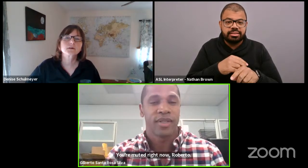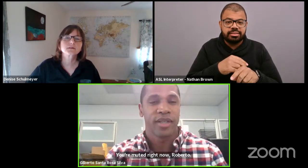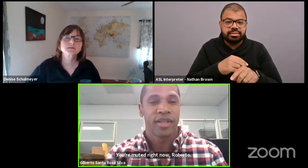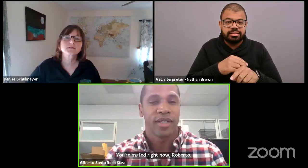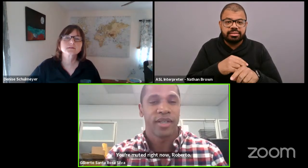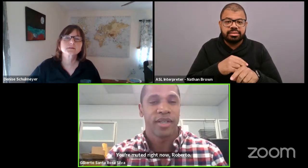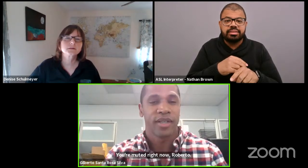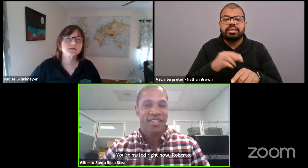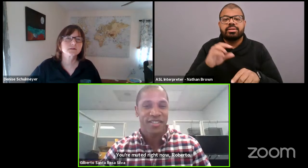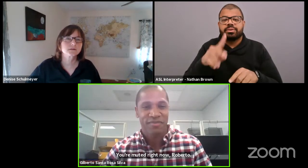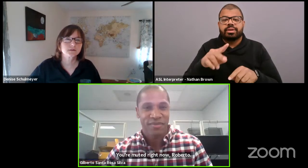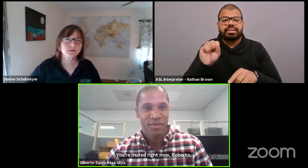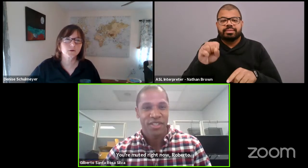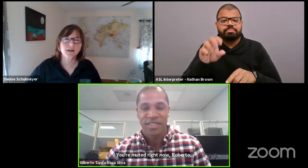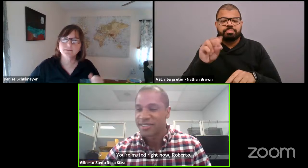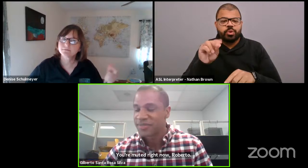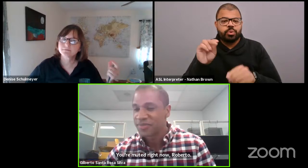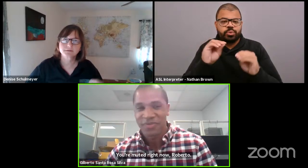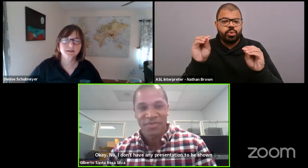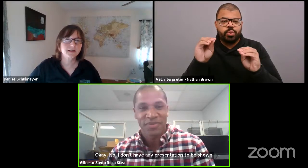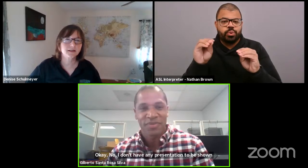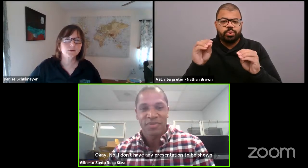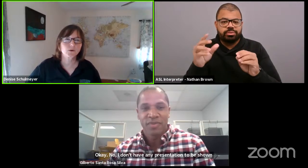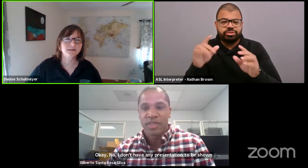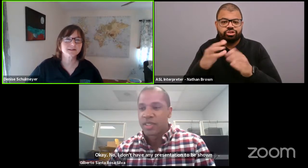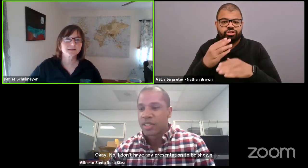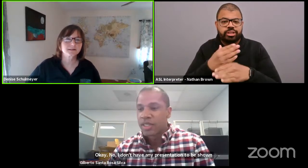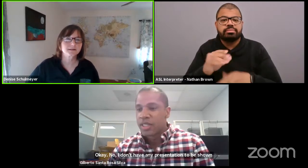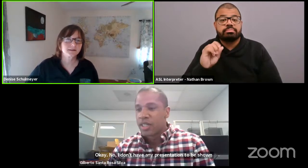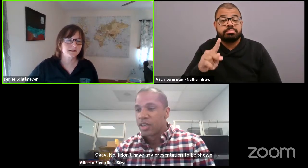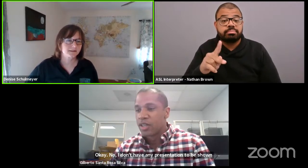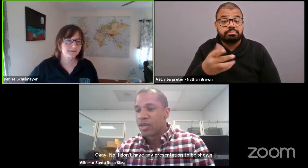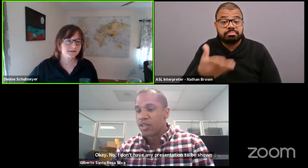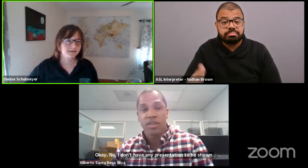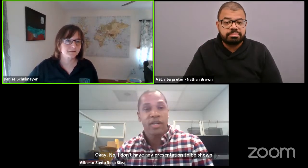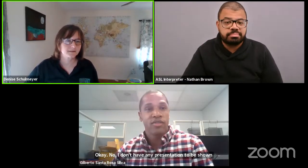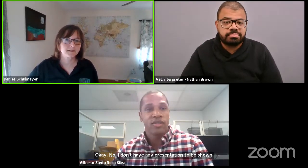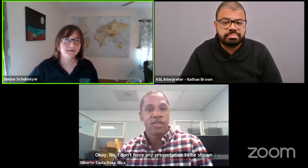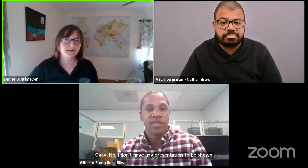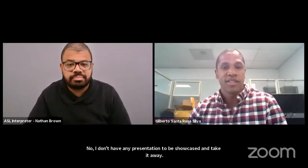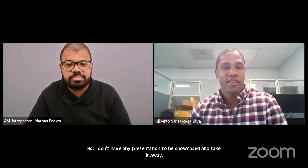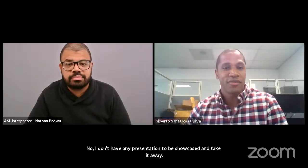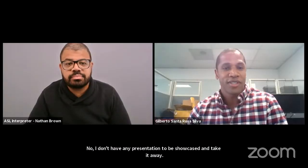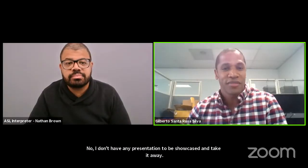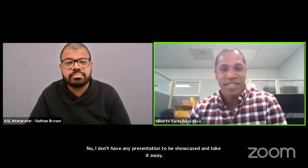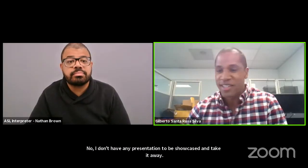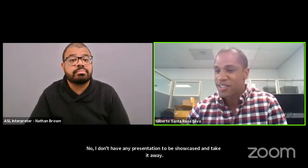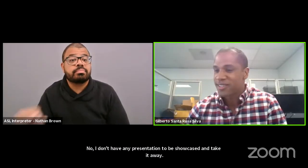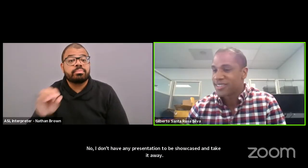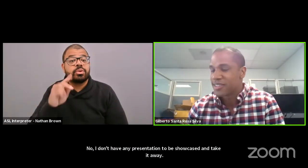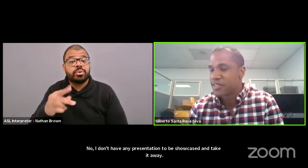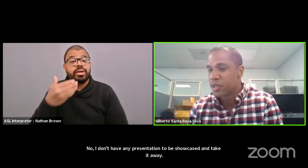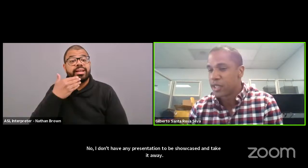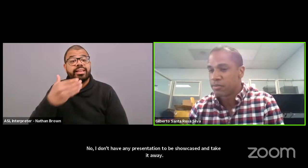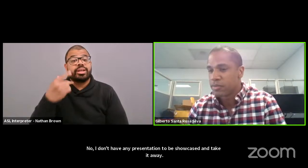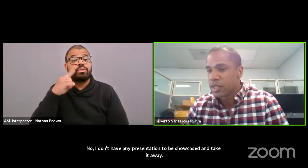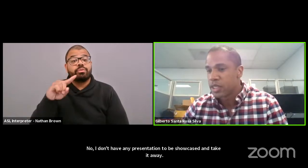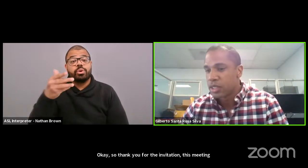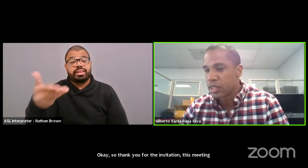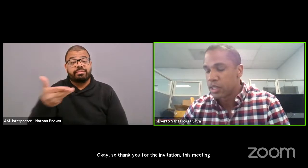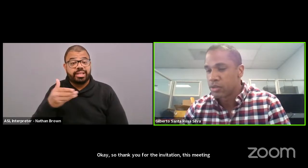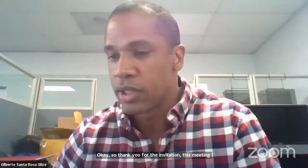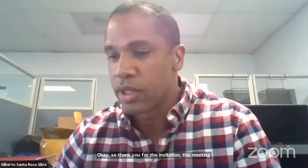Okay, no, I don't have any presentation to be shared. Okay, then take it away. Okay, so thank you for the invitation, this